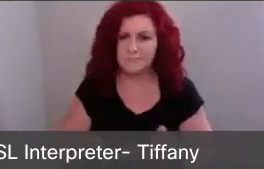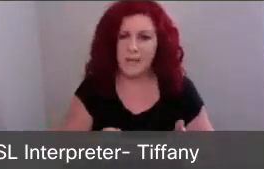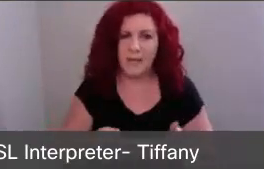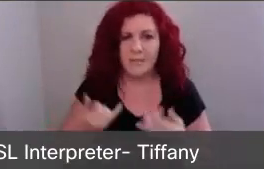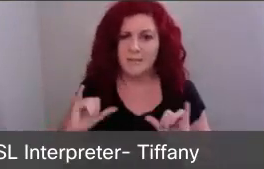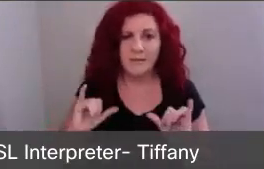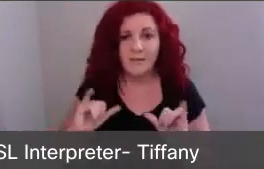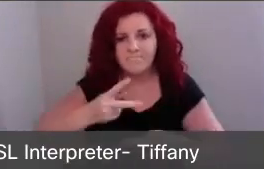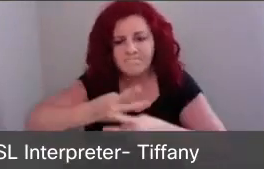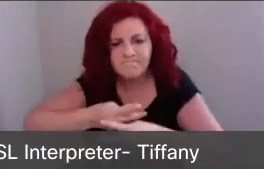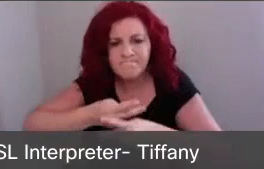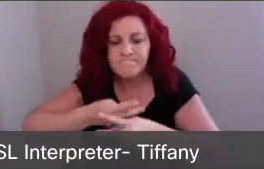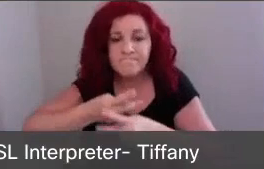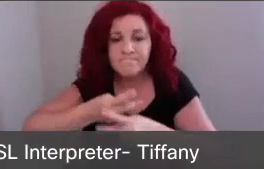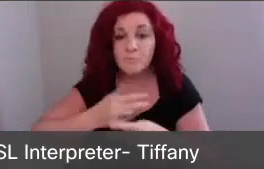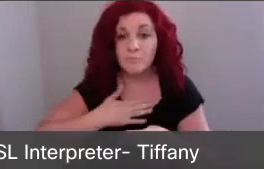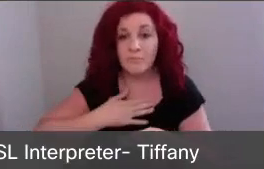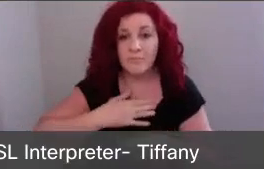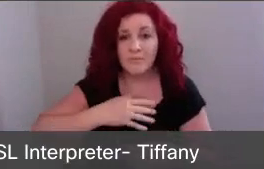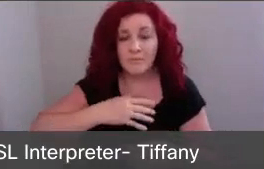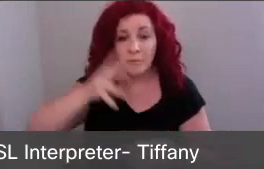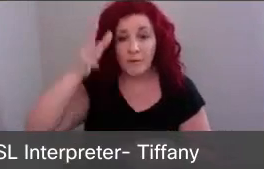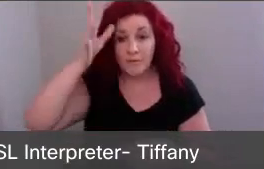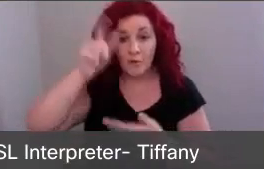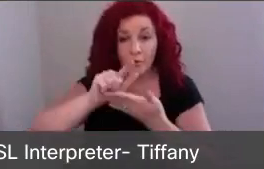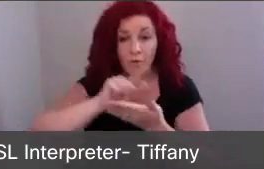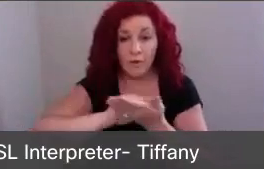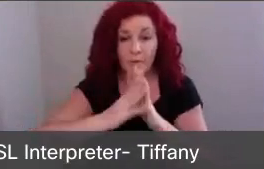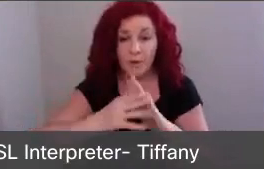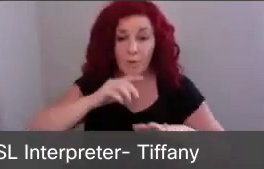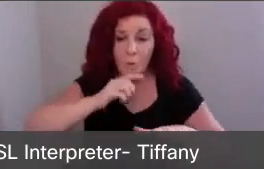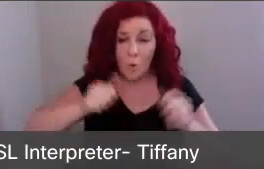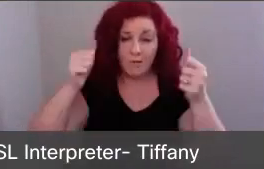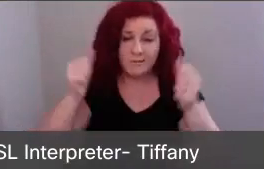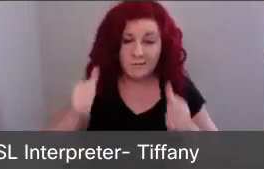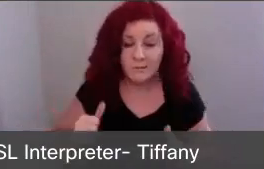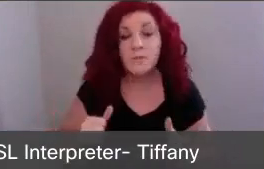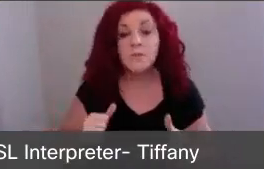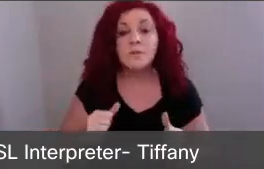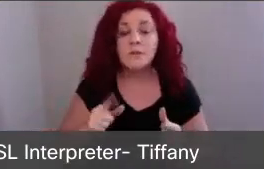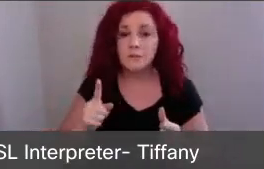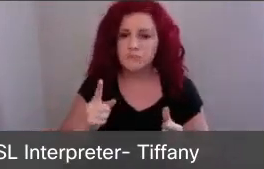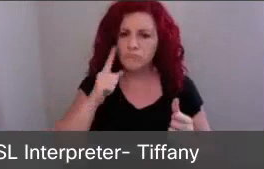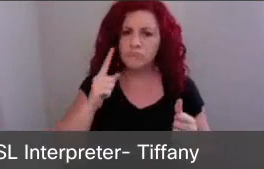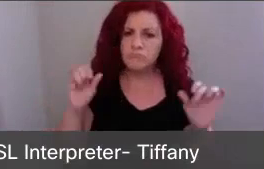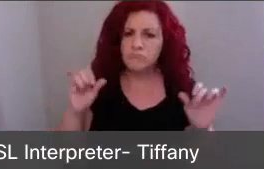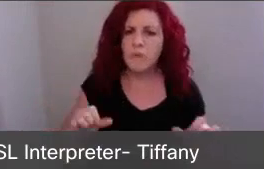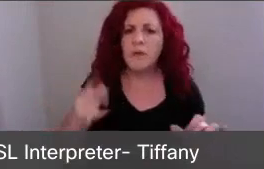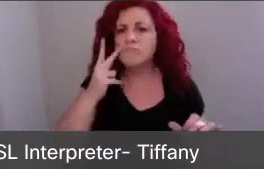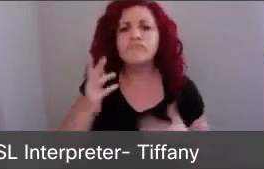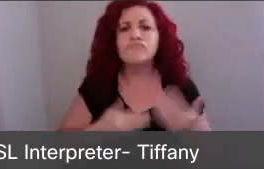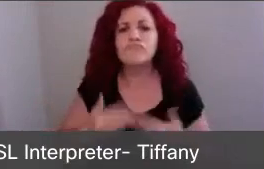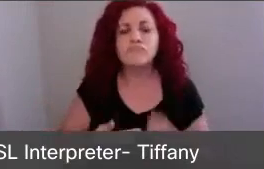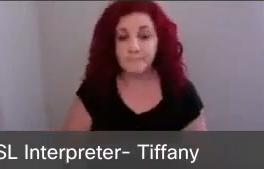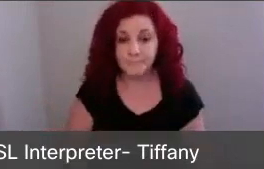to take care of my ailing father-in-law, and we thought we might as well stay and see how it goes.